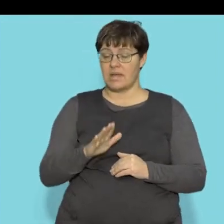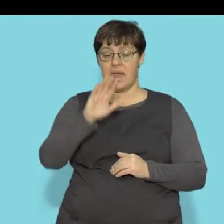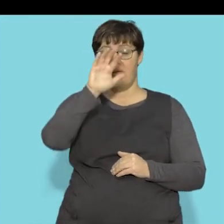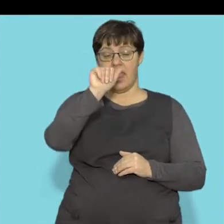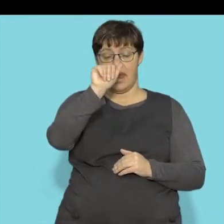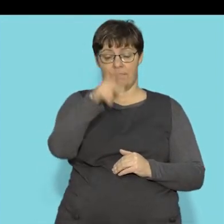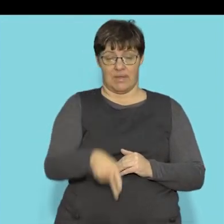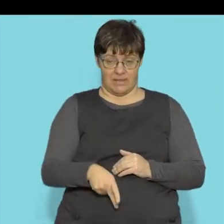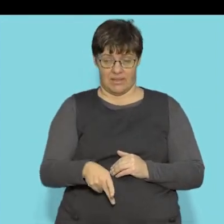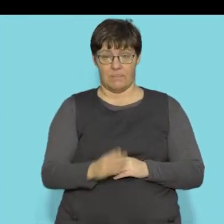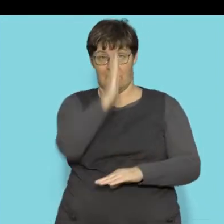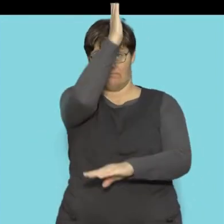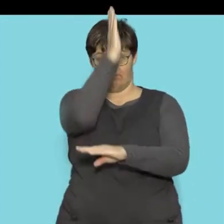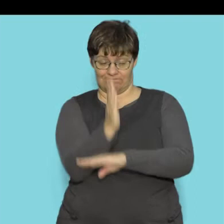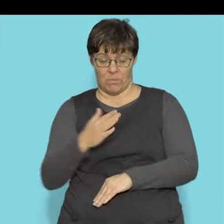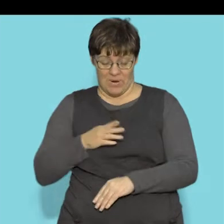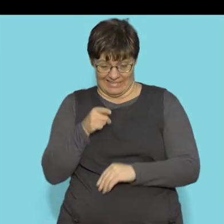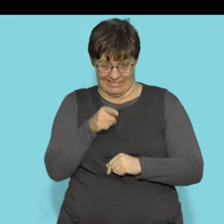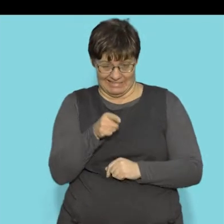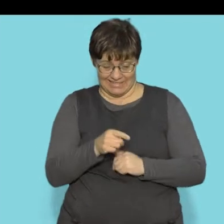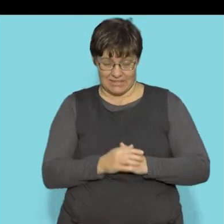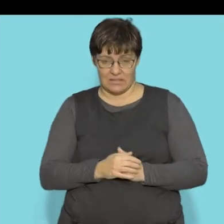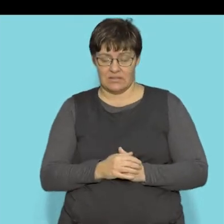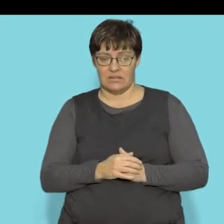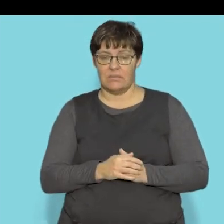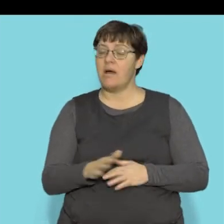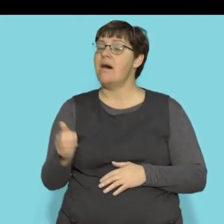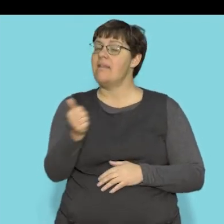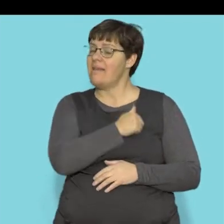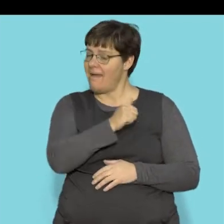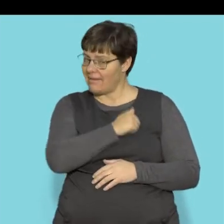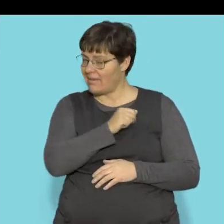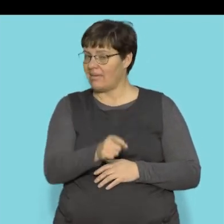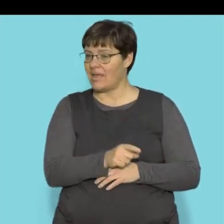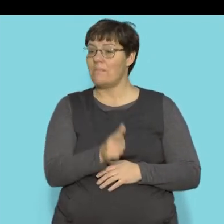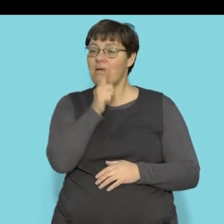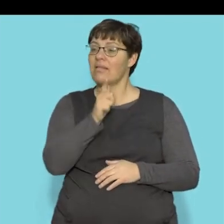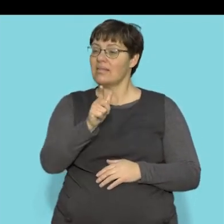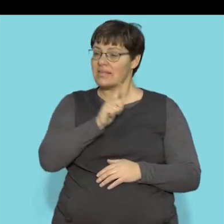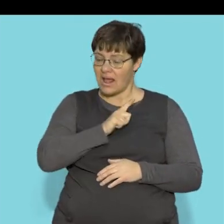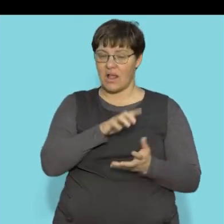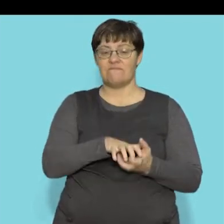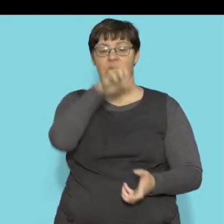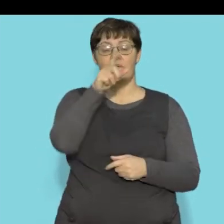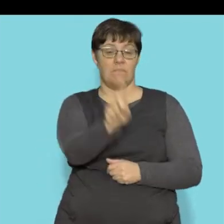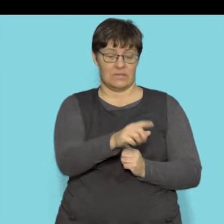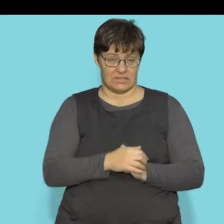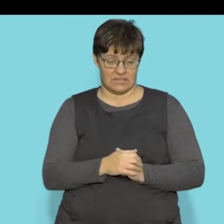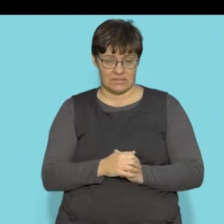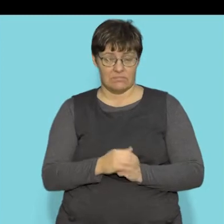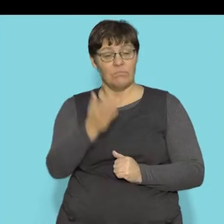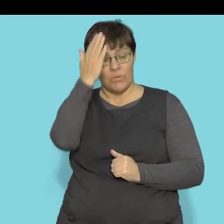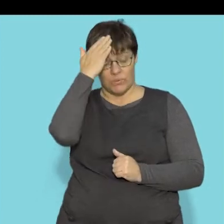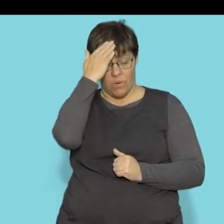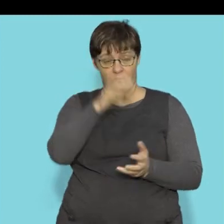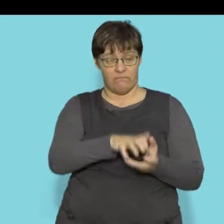want AP, which is my perpendicular height. But luckily in this case, I was actually told what my volume is.